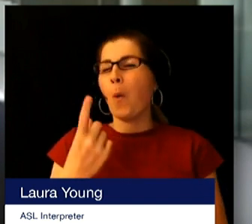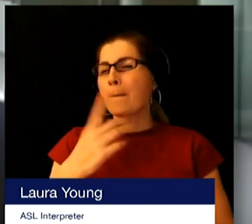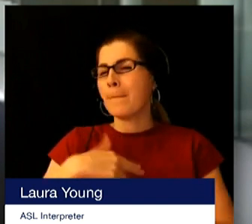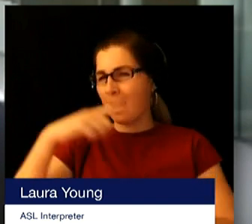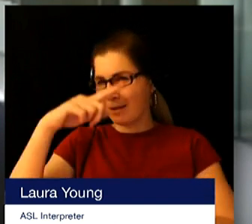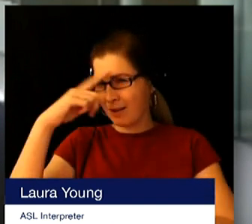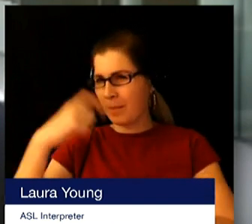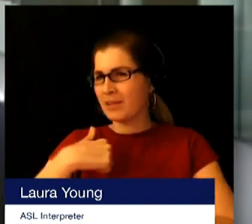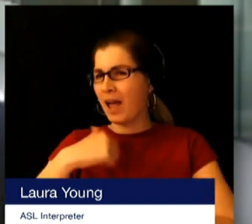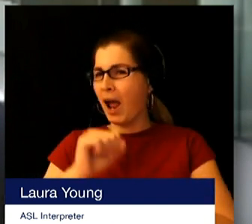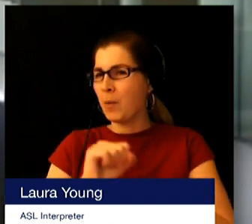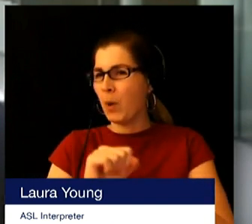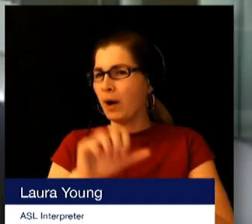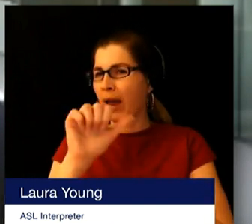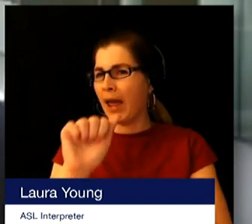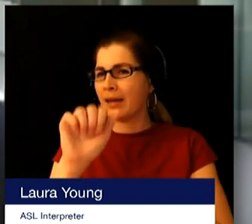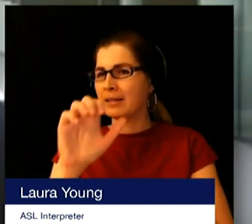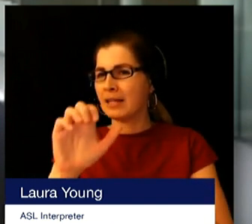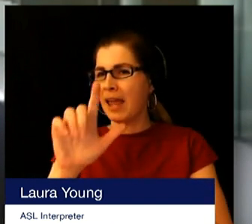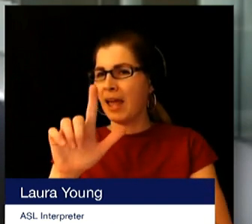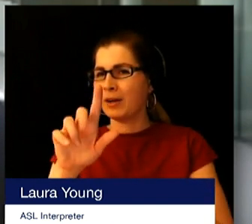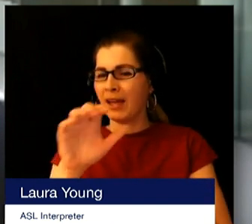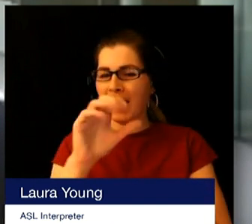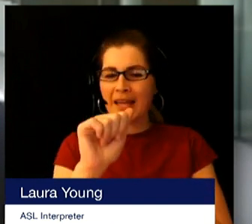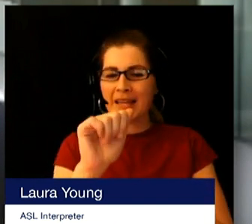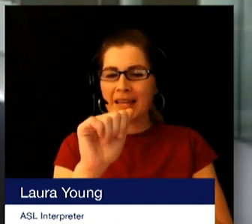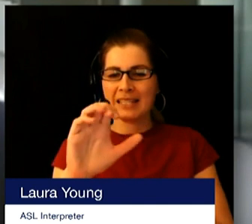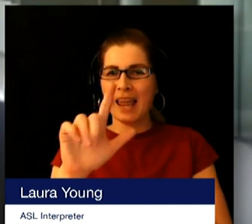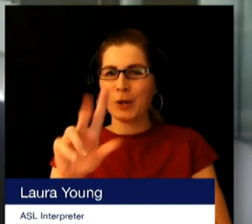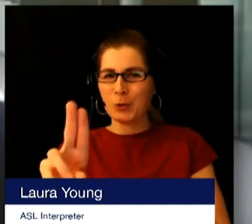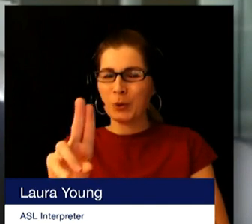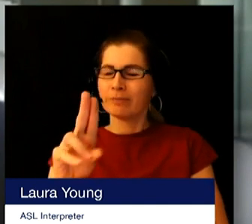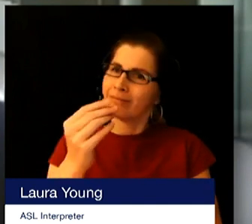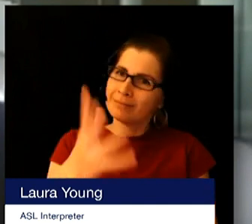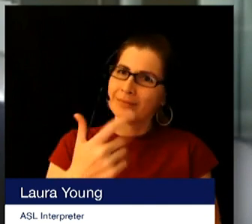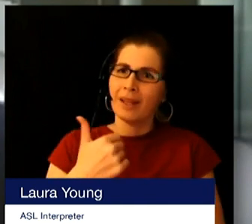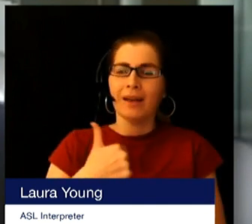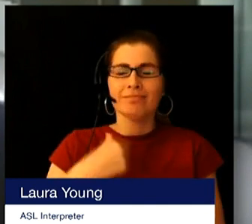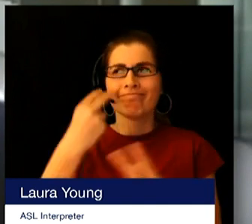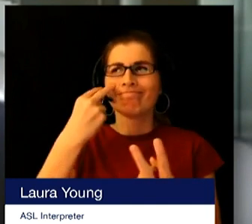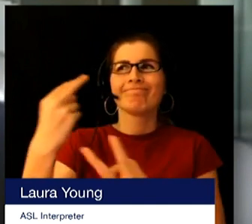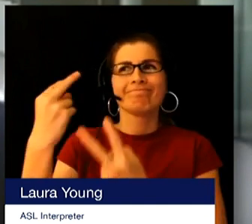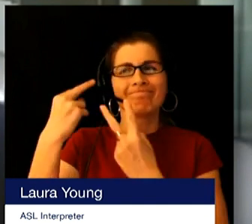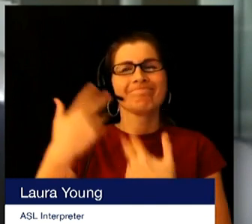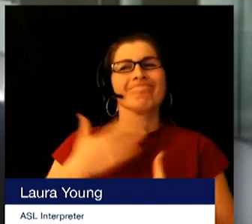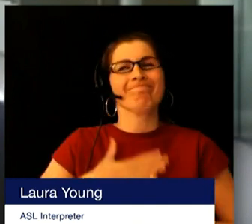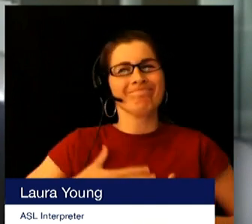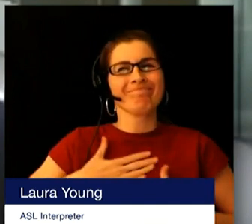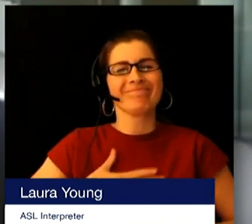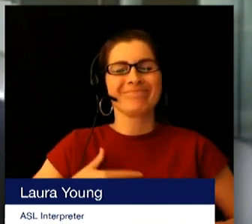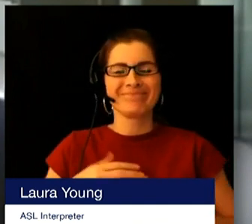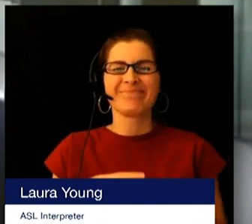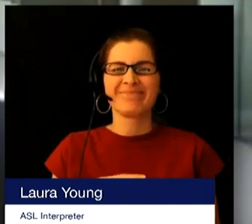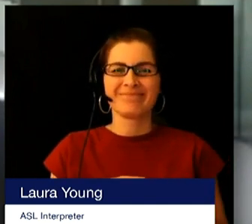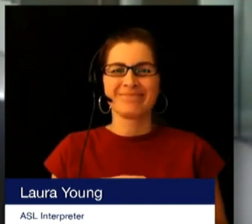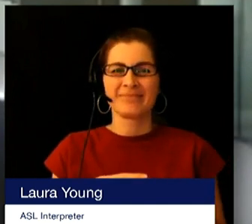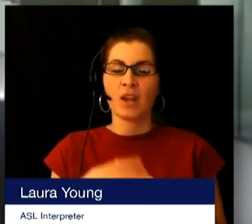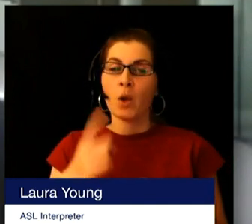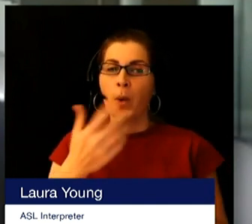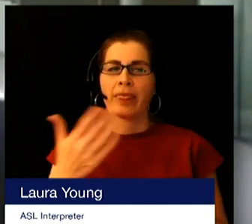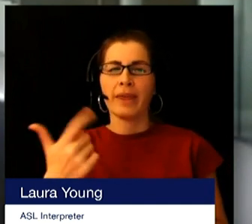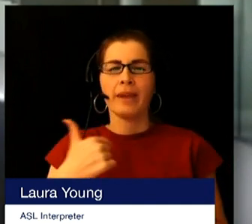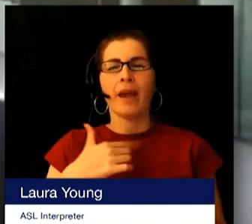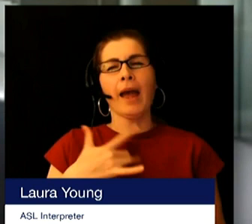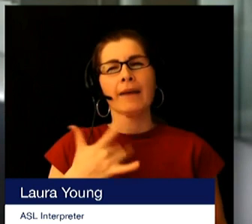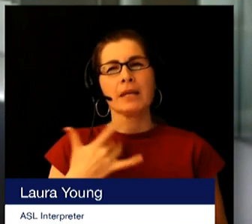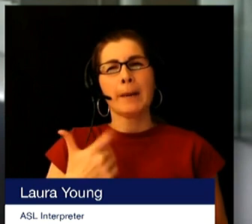for the ACLU. So fond memories of that time and the amazing people I worked with. You know, one of the things that sets me apart